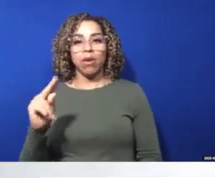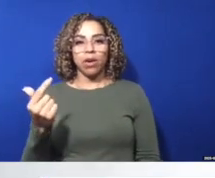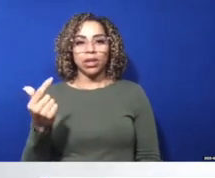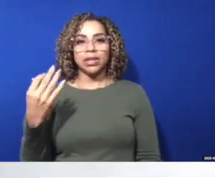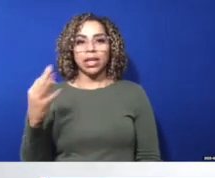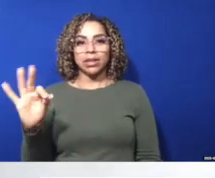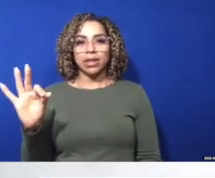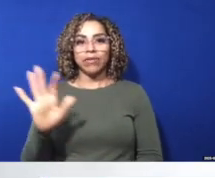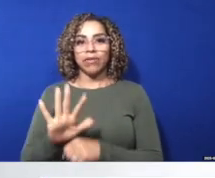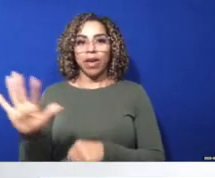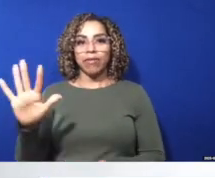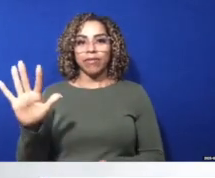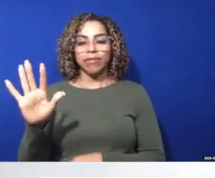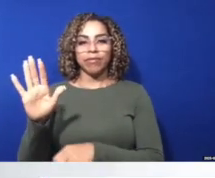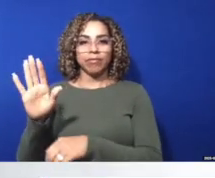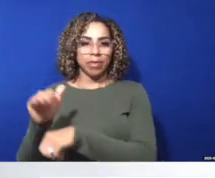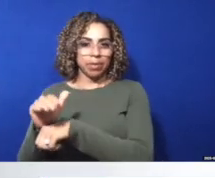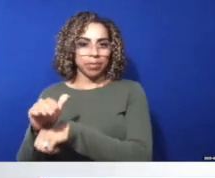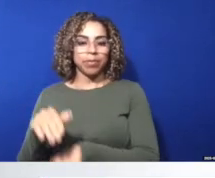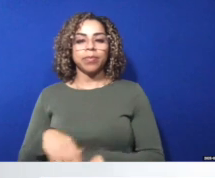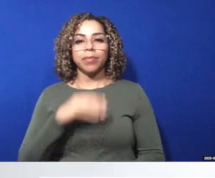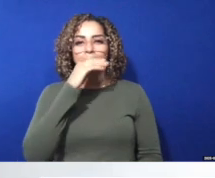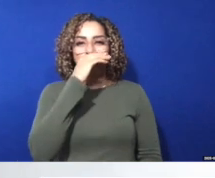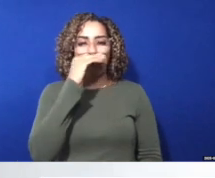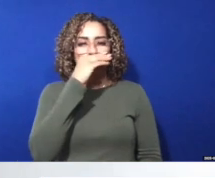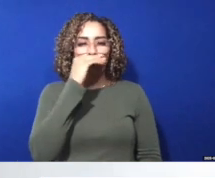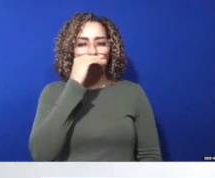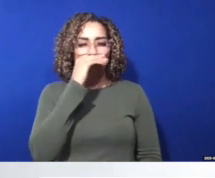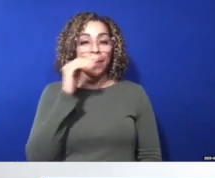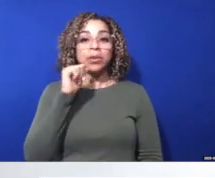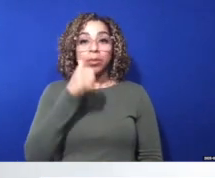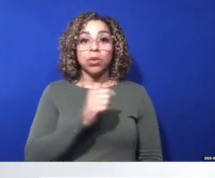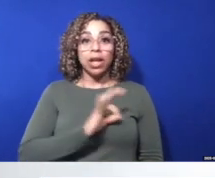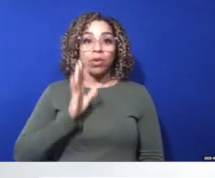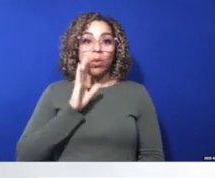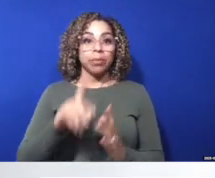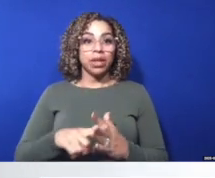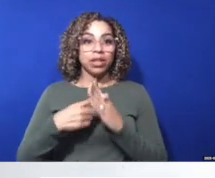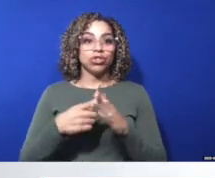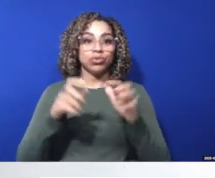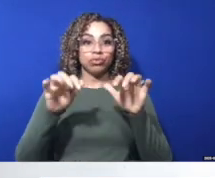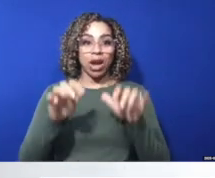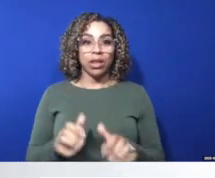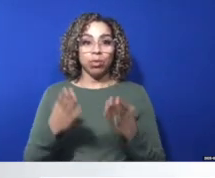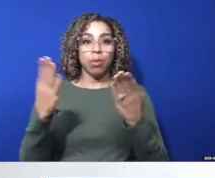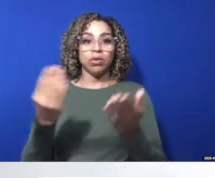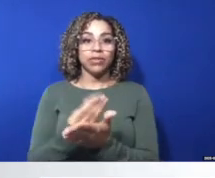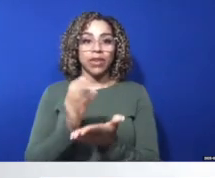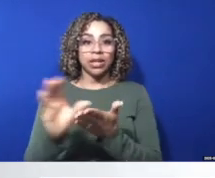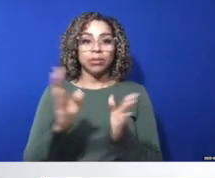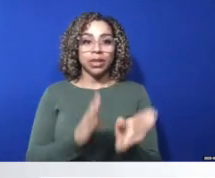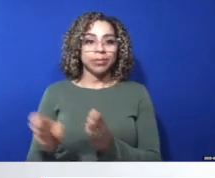p.m. Tomorrow, staff will begin to write the proposed funding plan, including consideration of